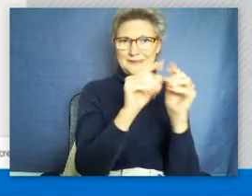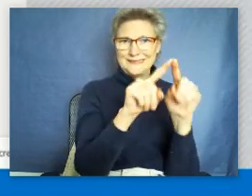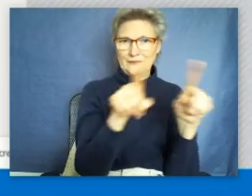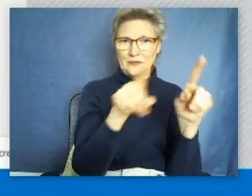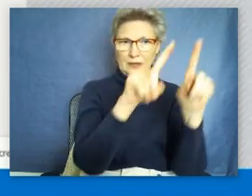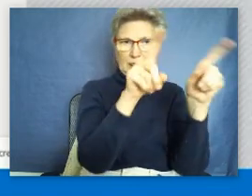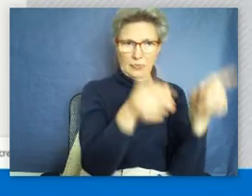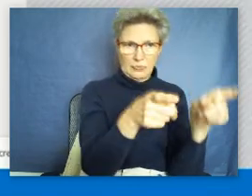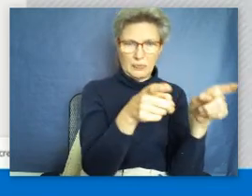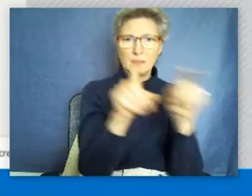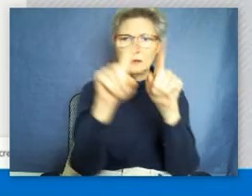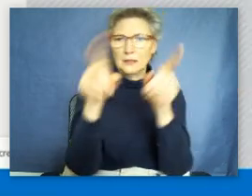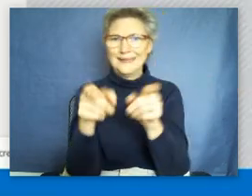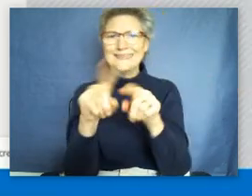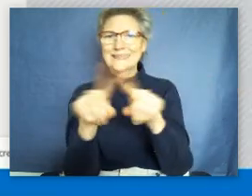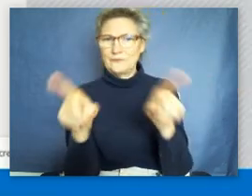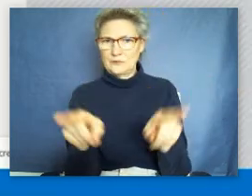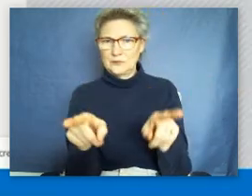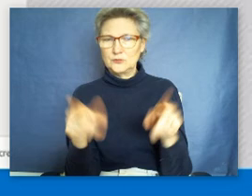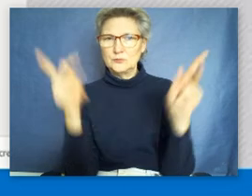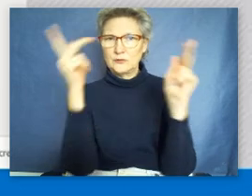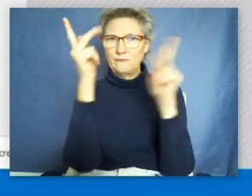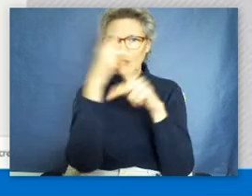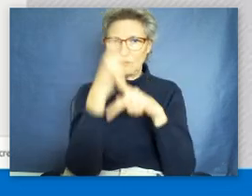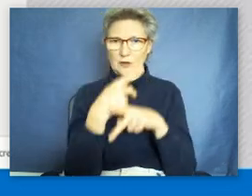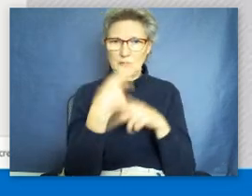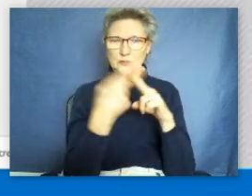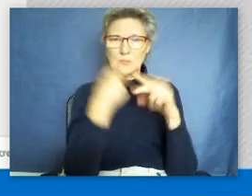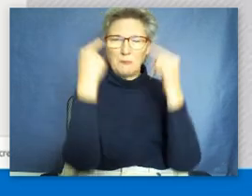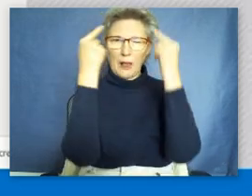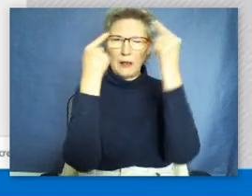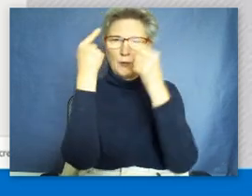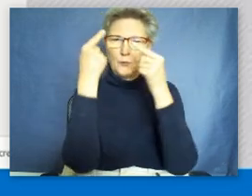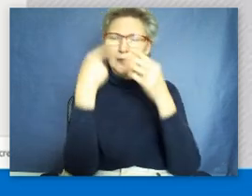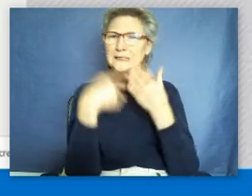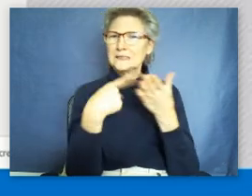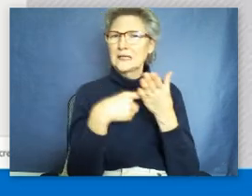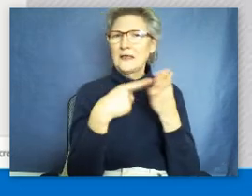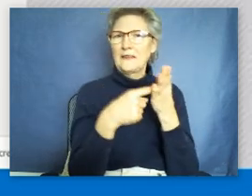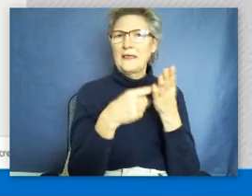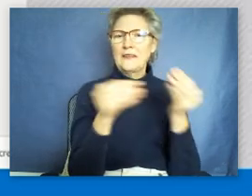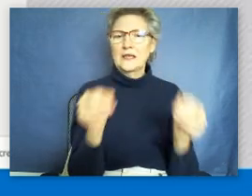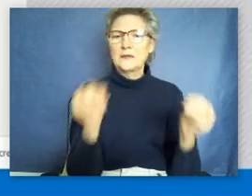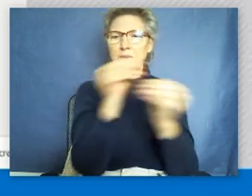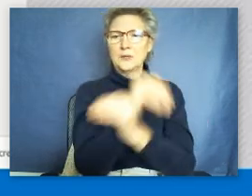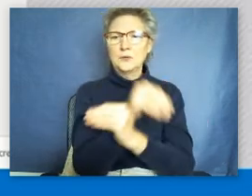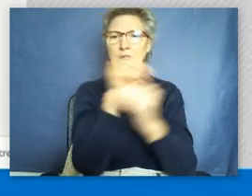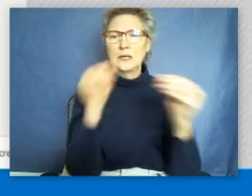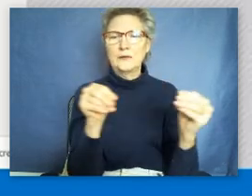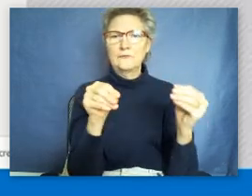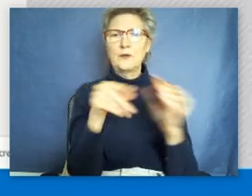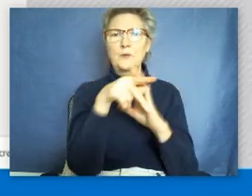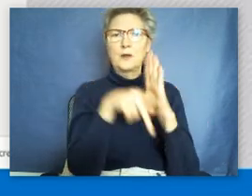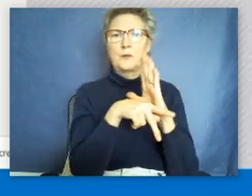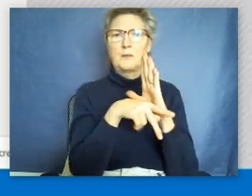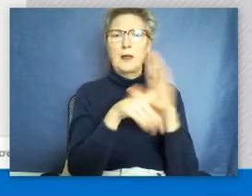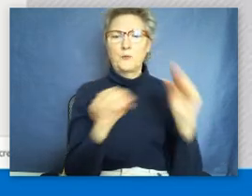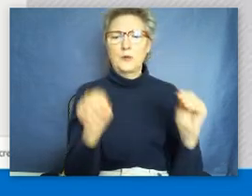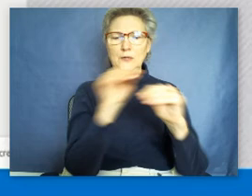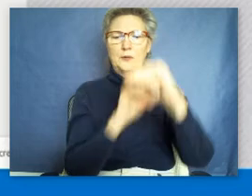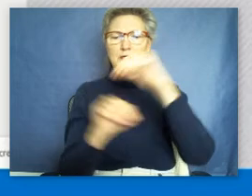we can solve using our mental math. We discussed in the commutative property how by rearranging